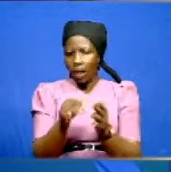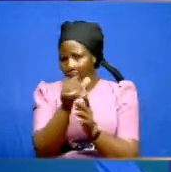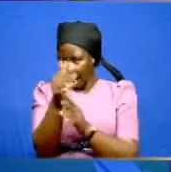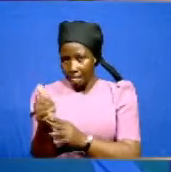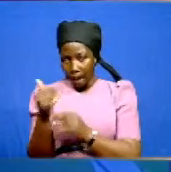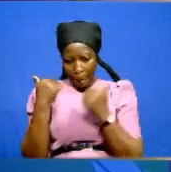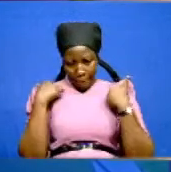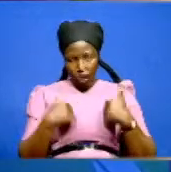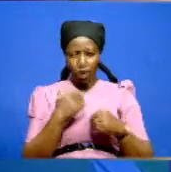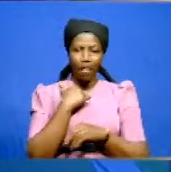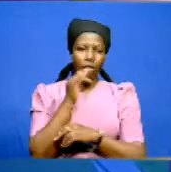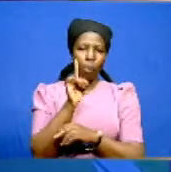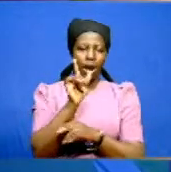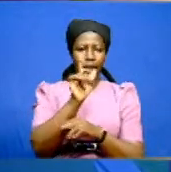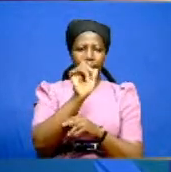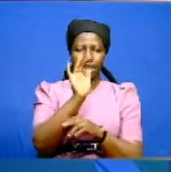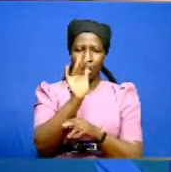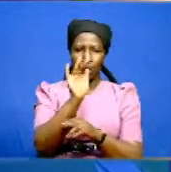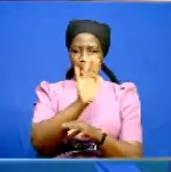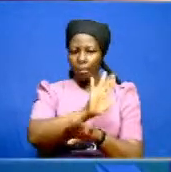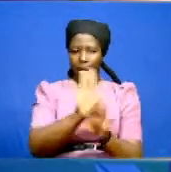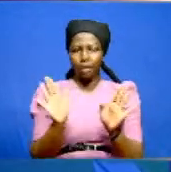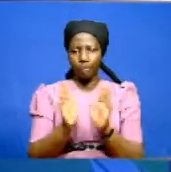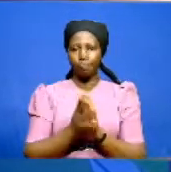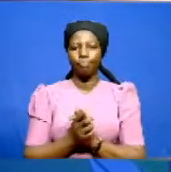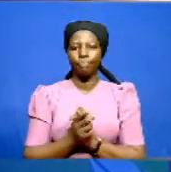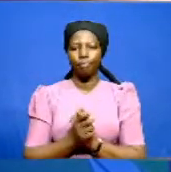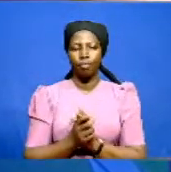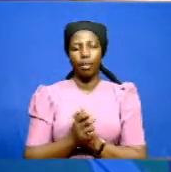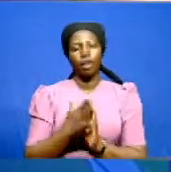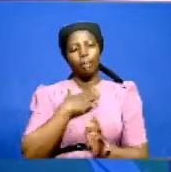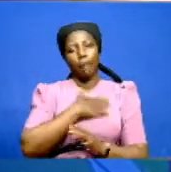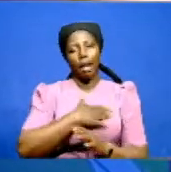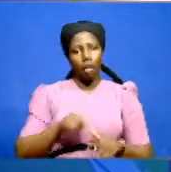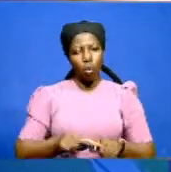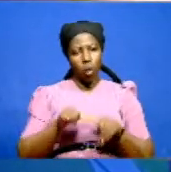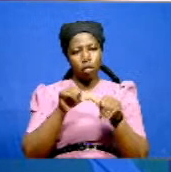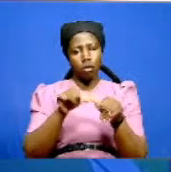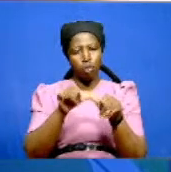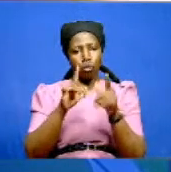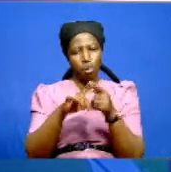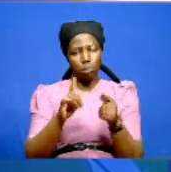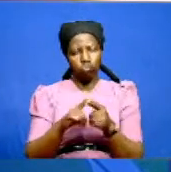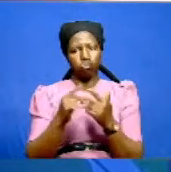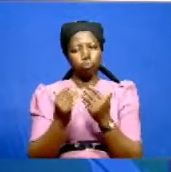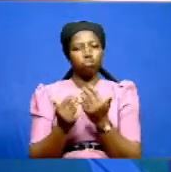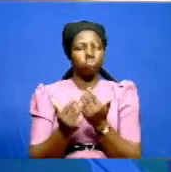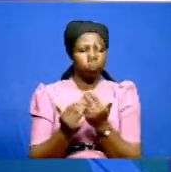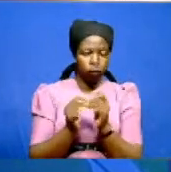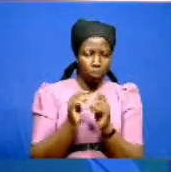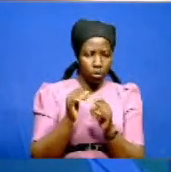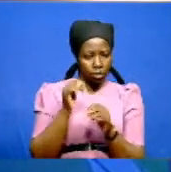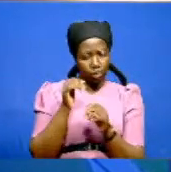I have one request of you, that you continue to uphold us in prayer.